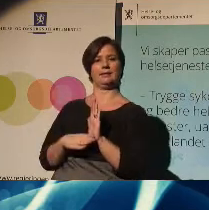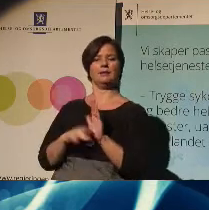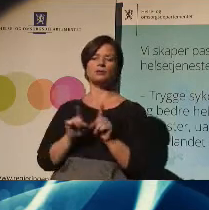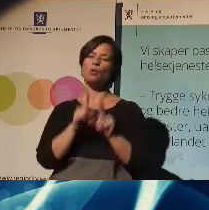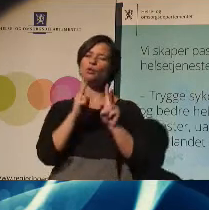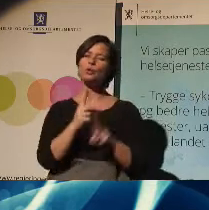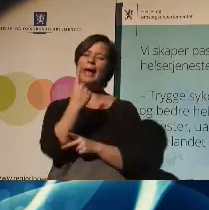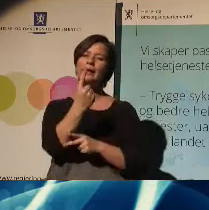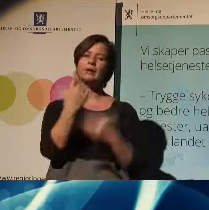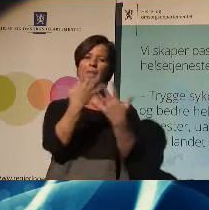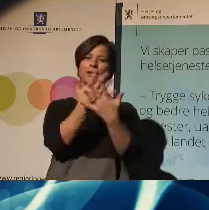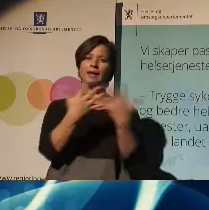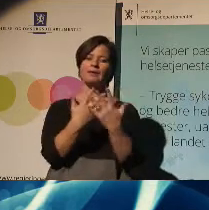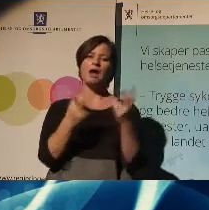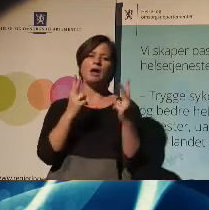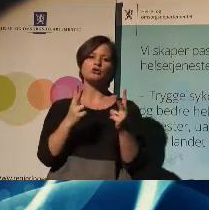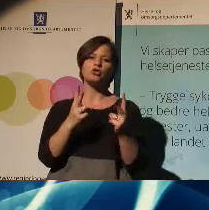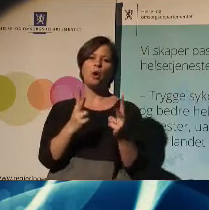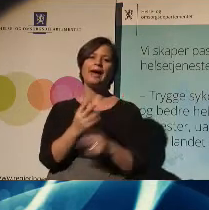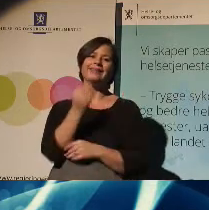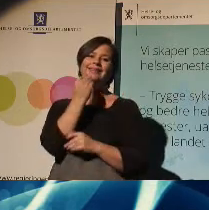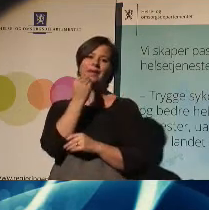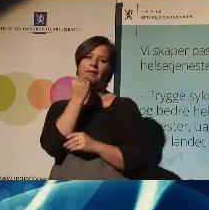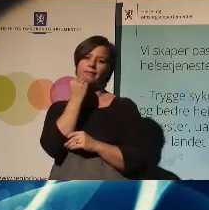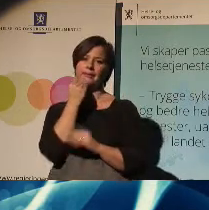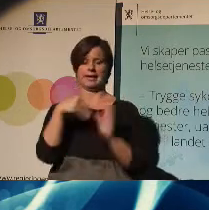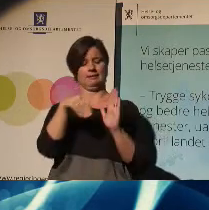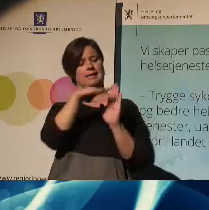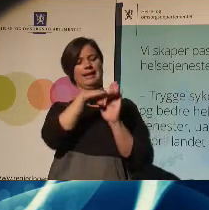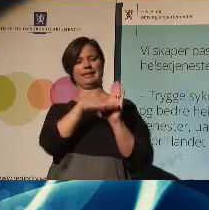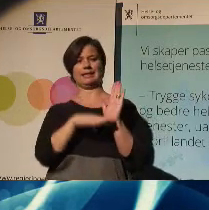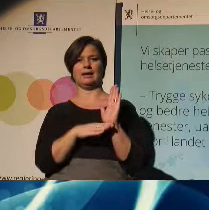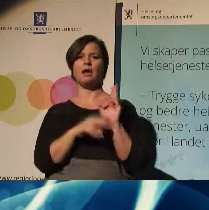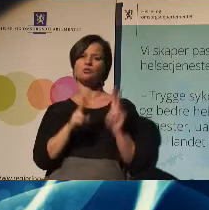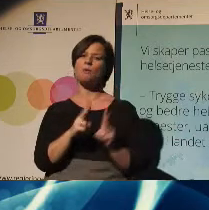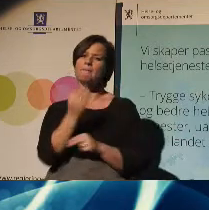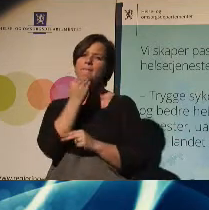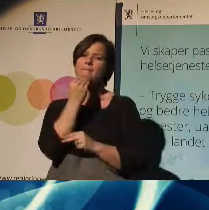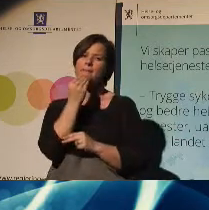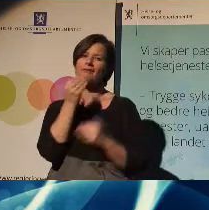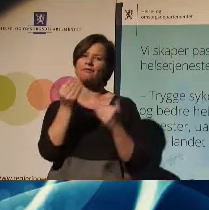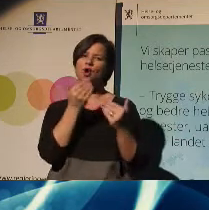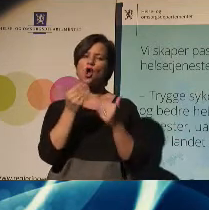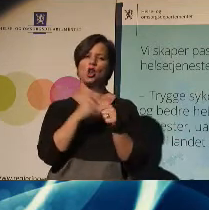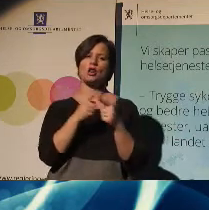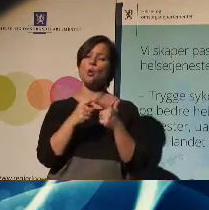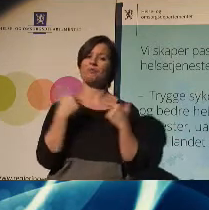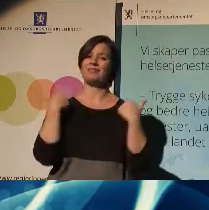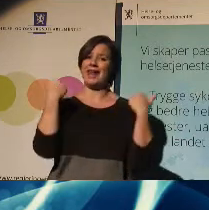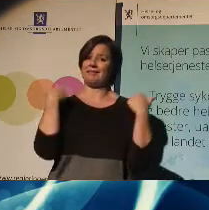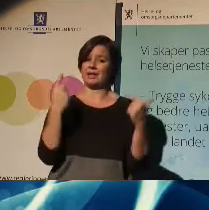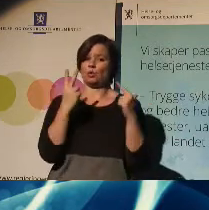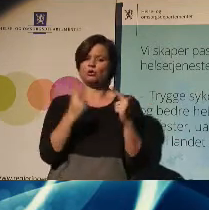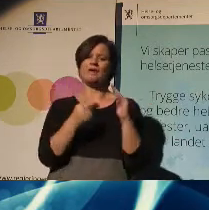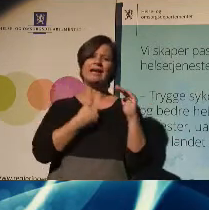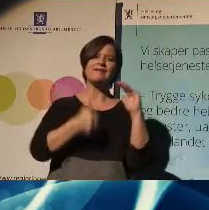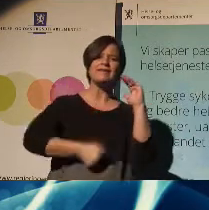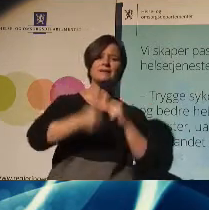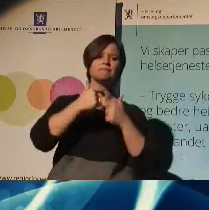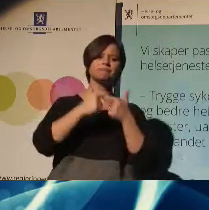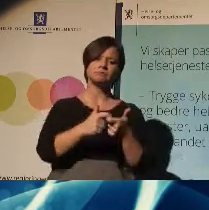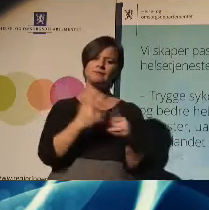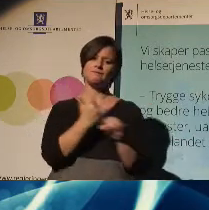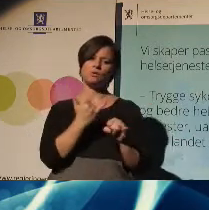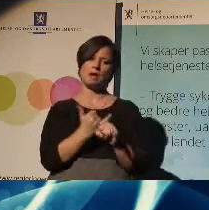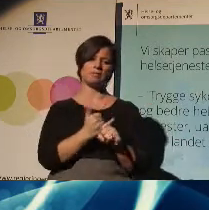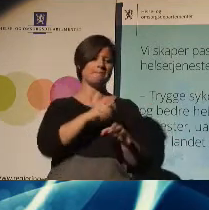of is now a dietary guideline for people with Parkinson's disease. Nutritional issues and exercise are big elements now in self-management and